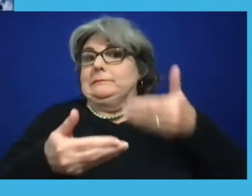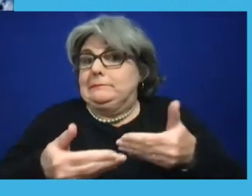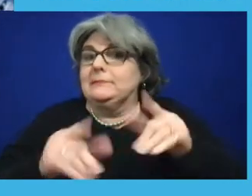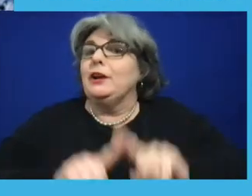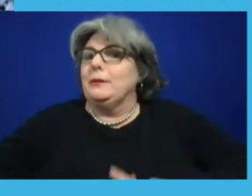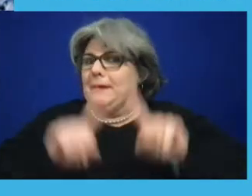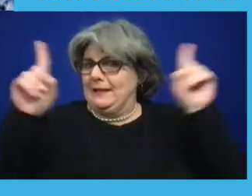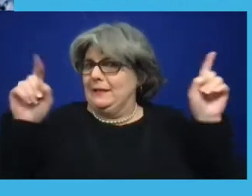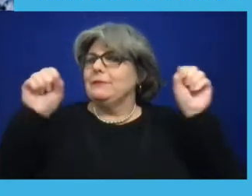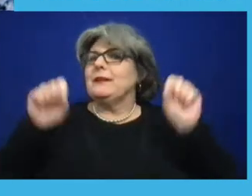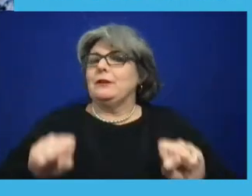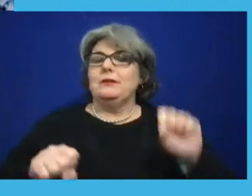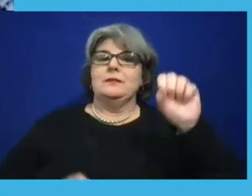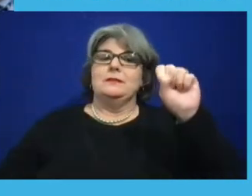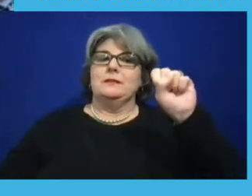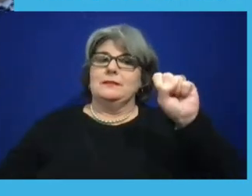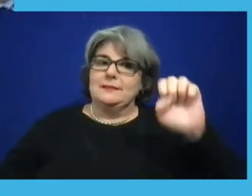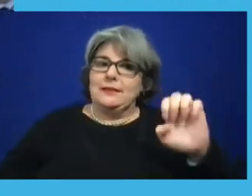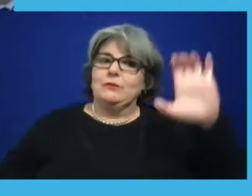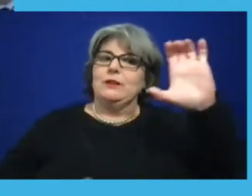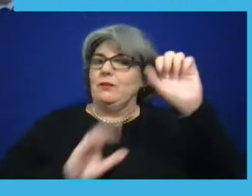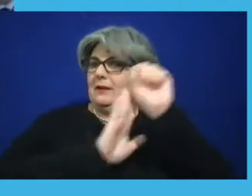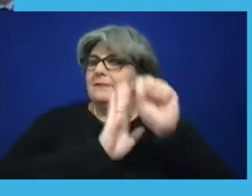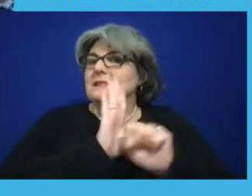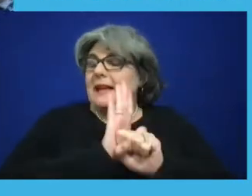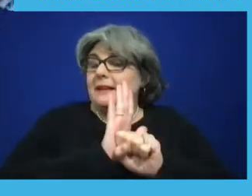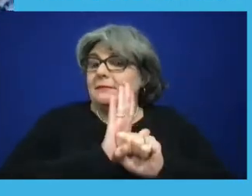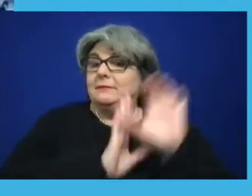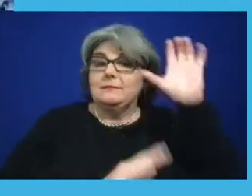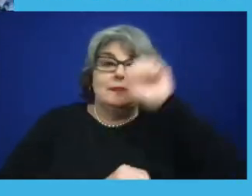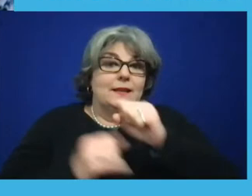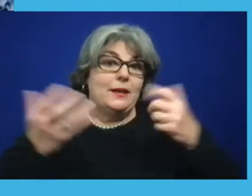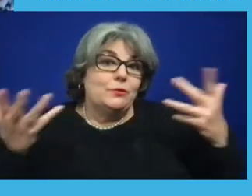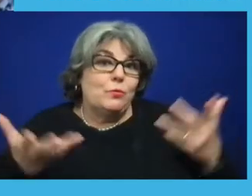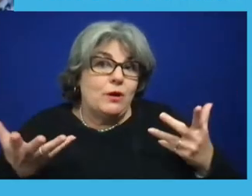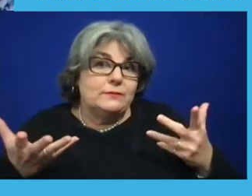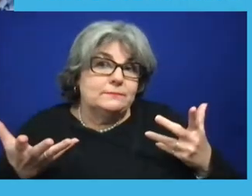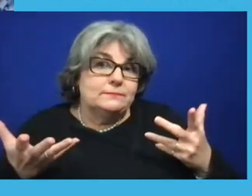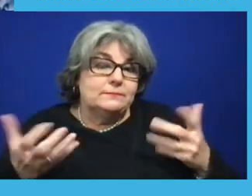you. Because if things get close, they could make all the difference.